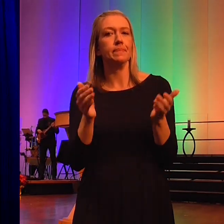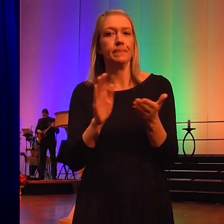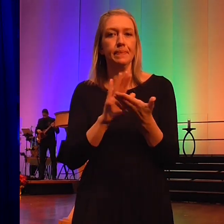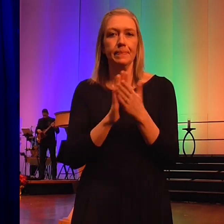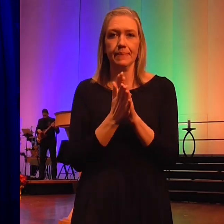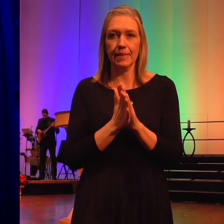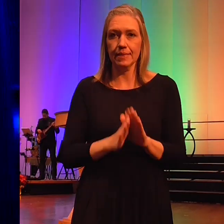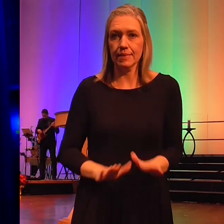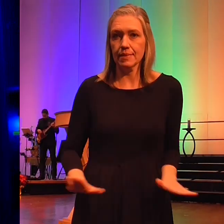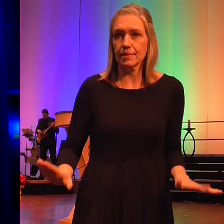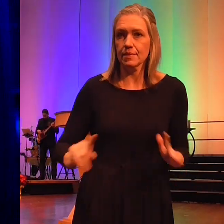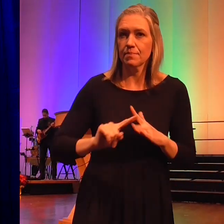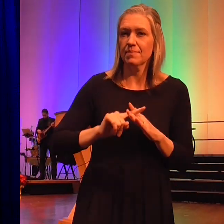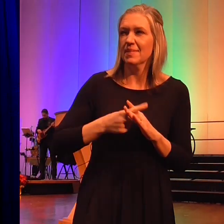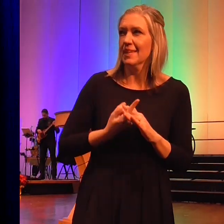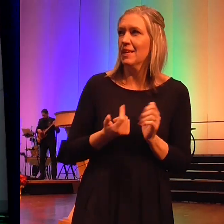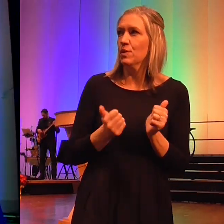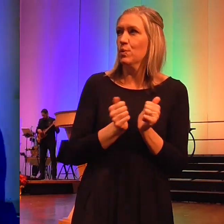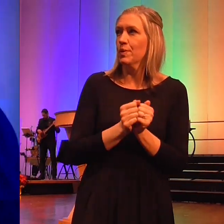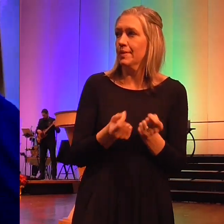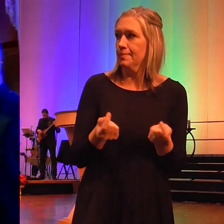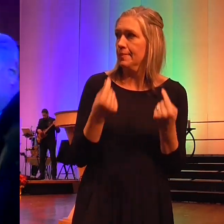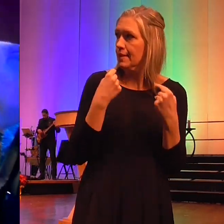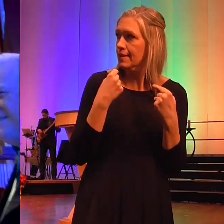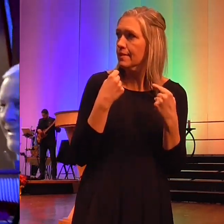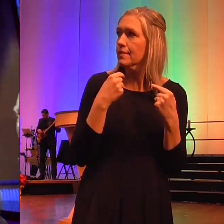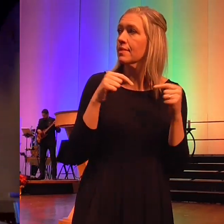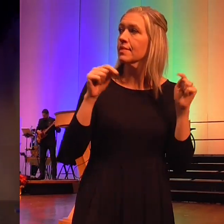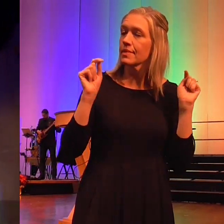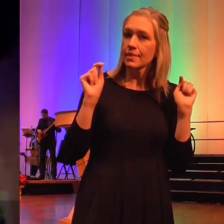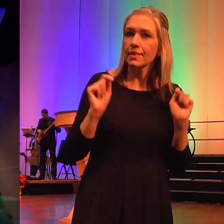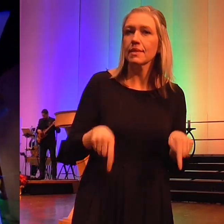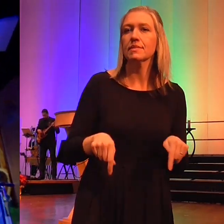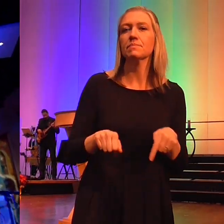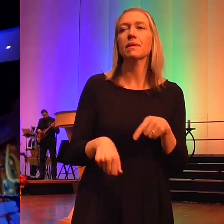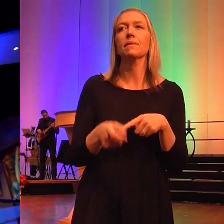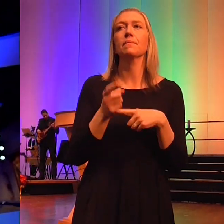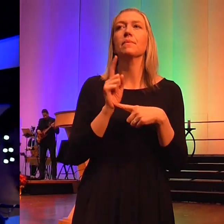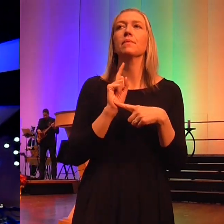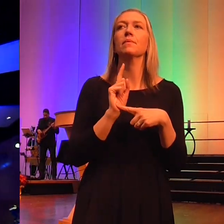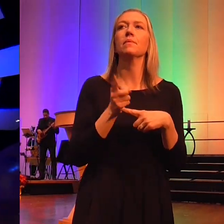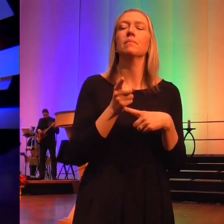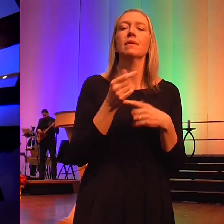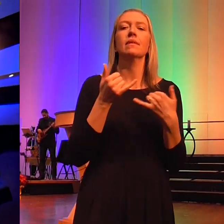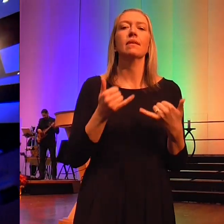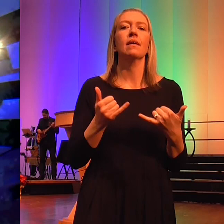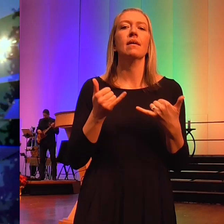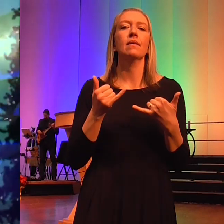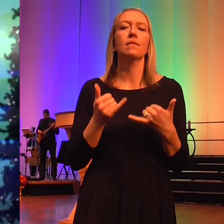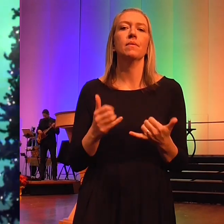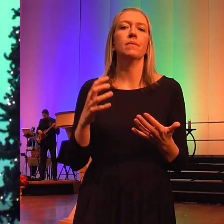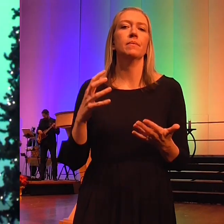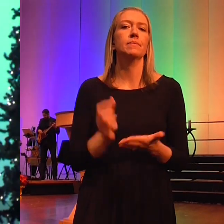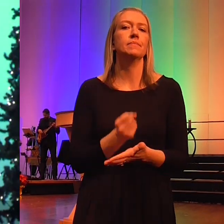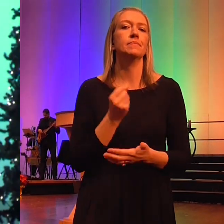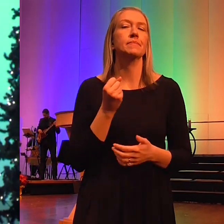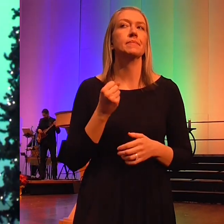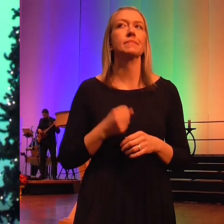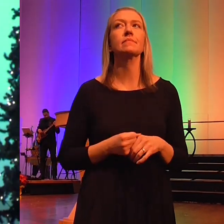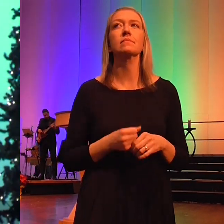Let peace begin with me. Let this be the moment now.